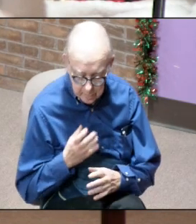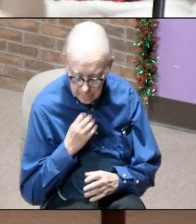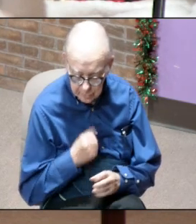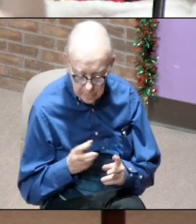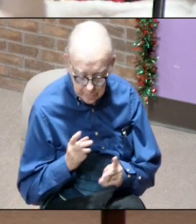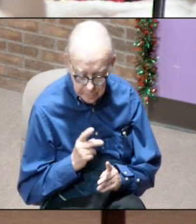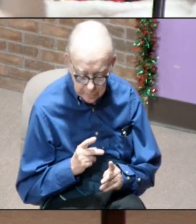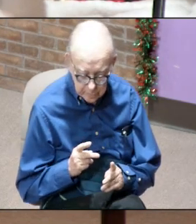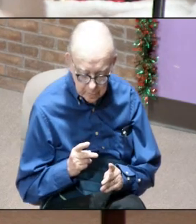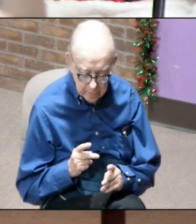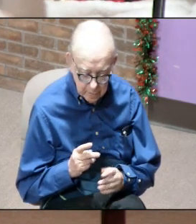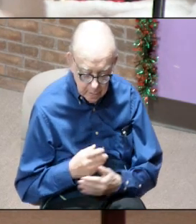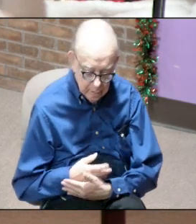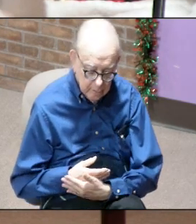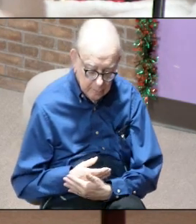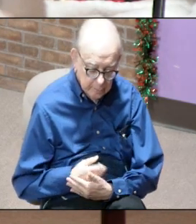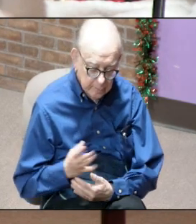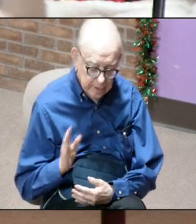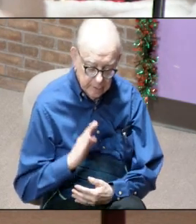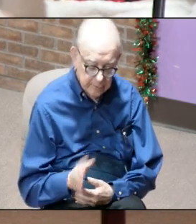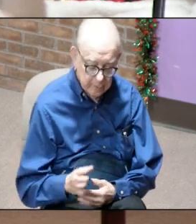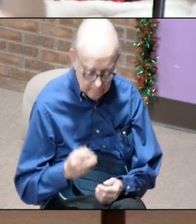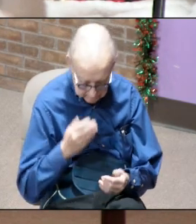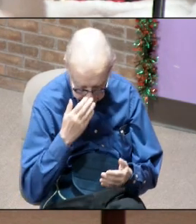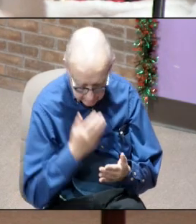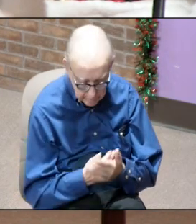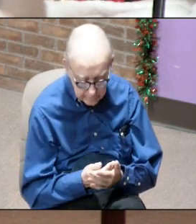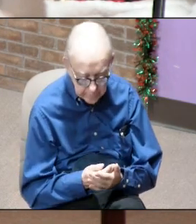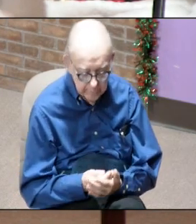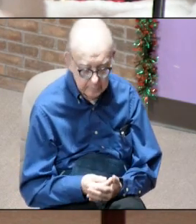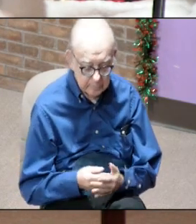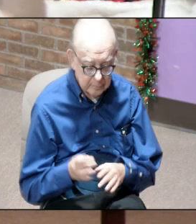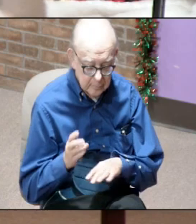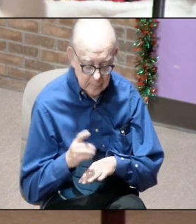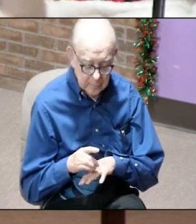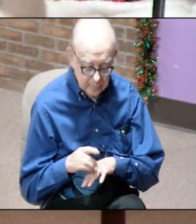lot of their husbands, their fiancés